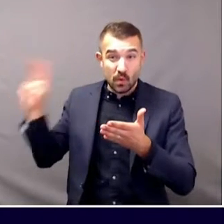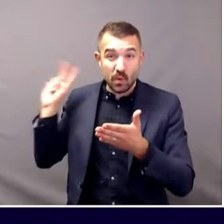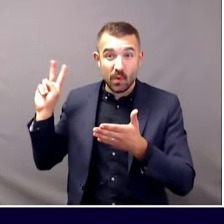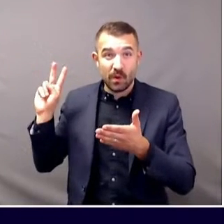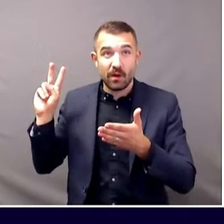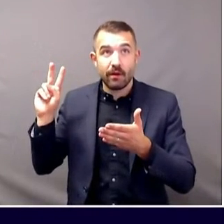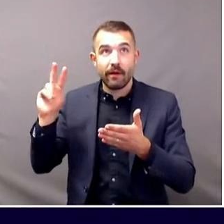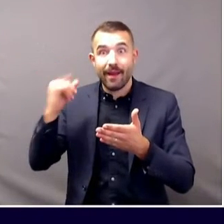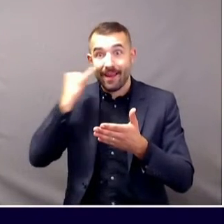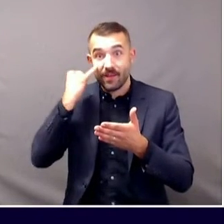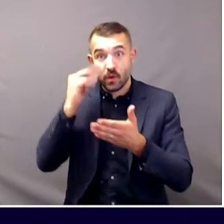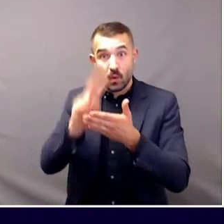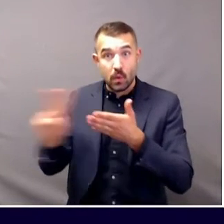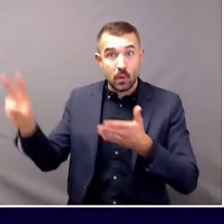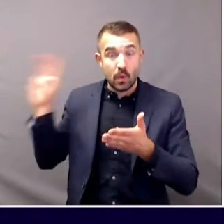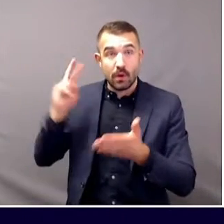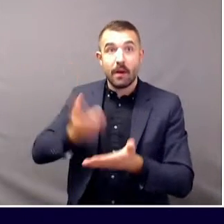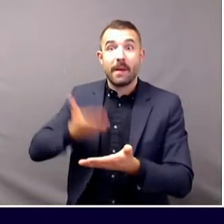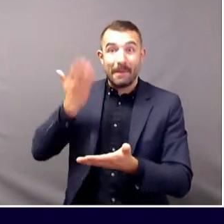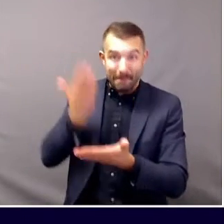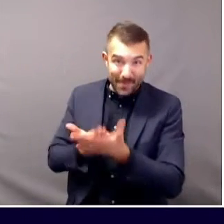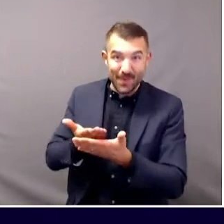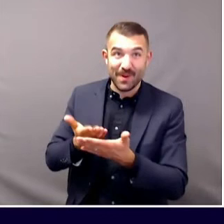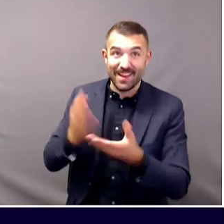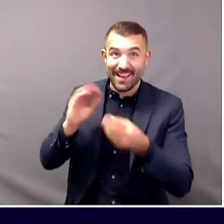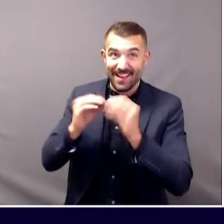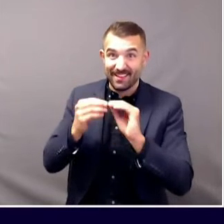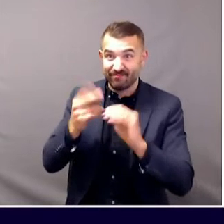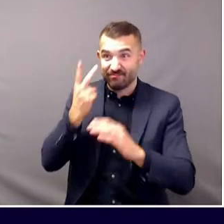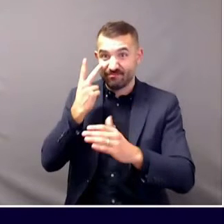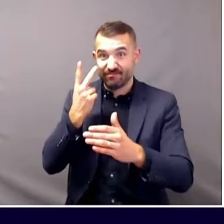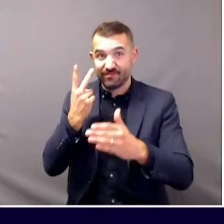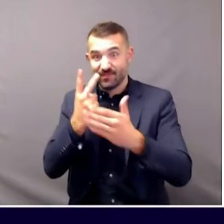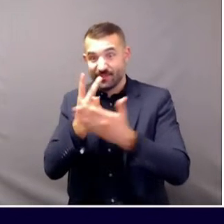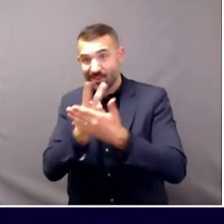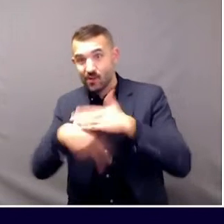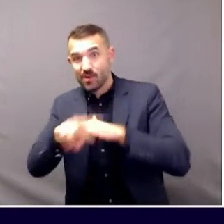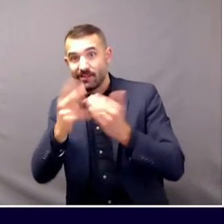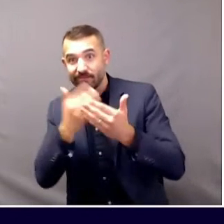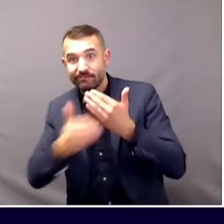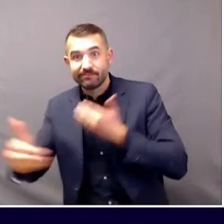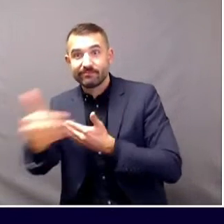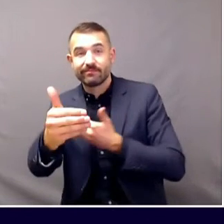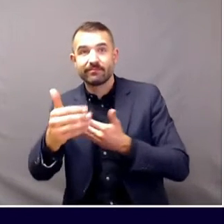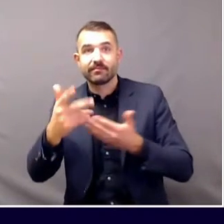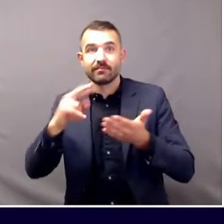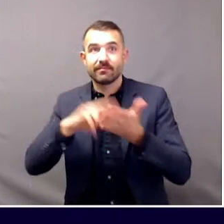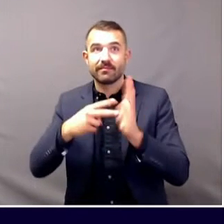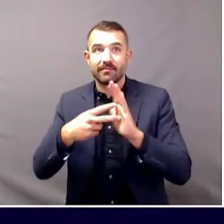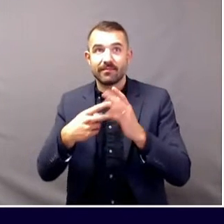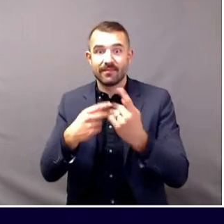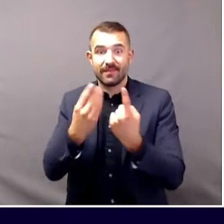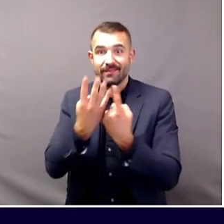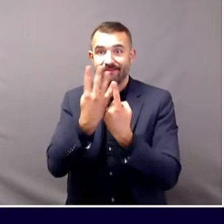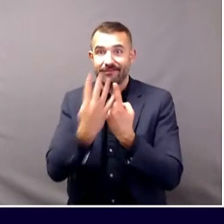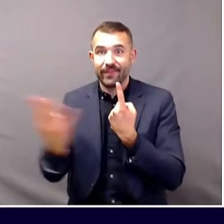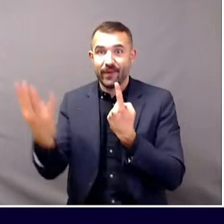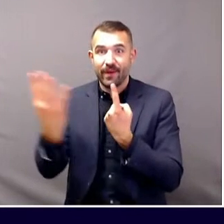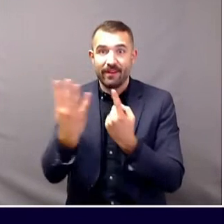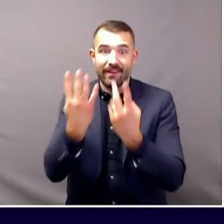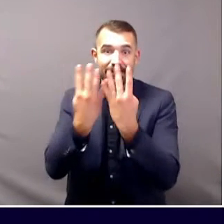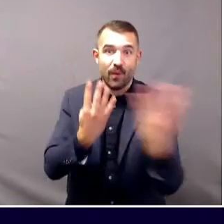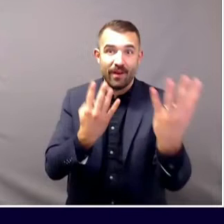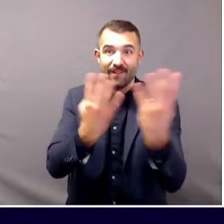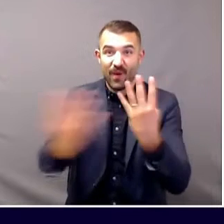of exponential growth is something that probably will happen and we will continue onward on. And that is a definite risk.